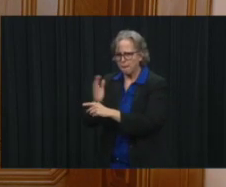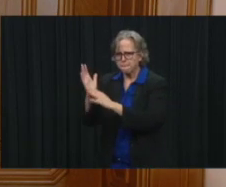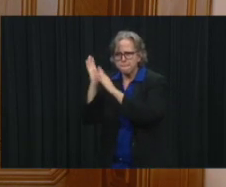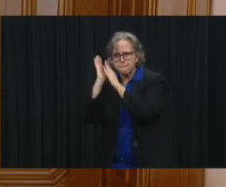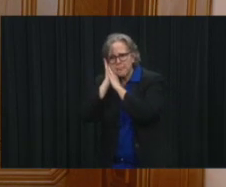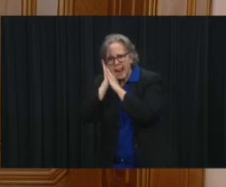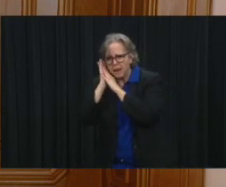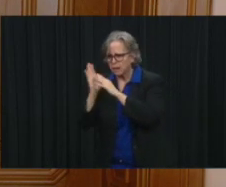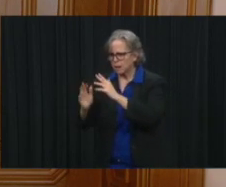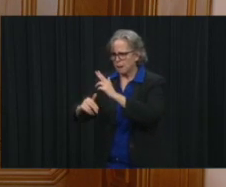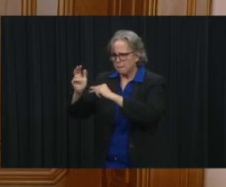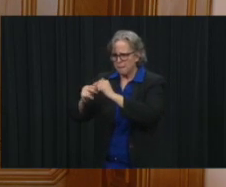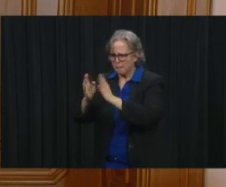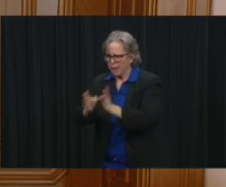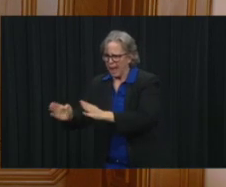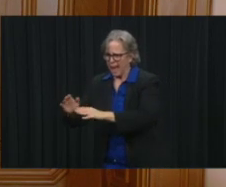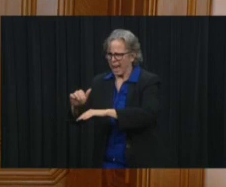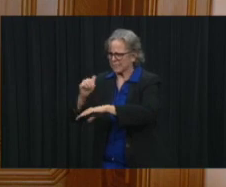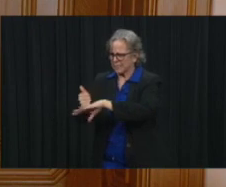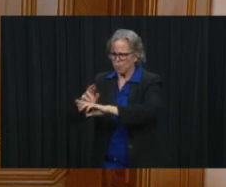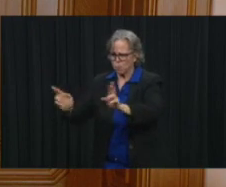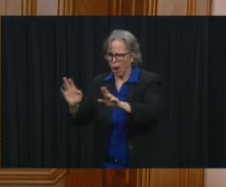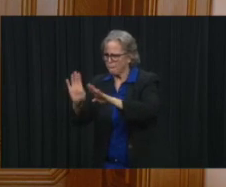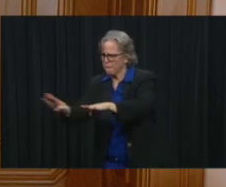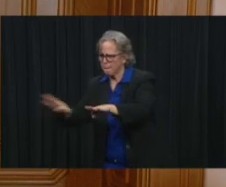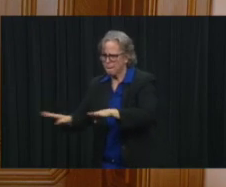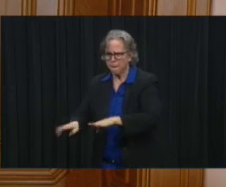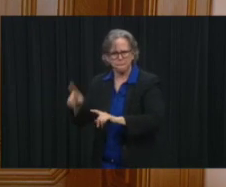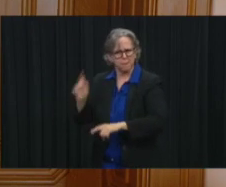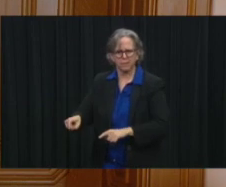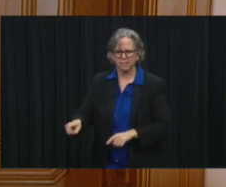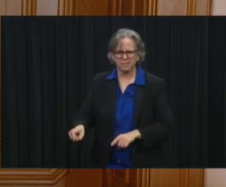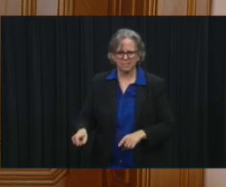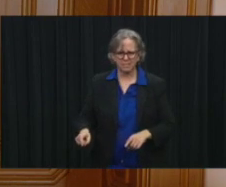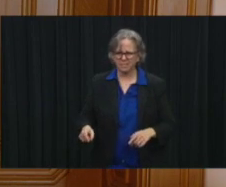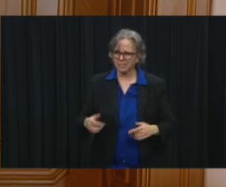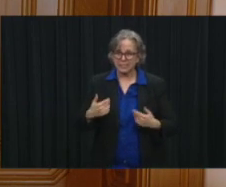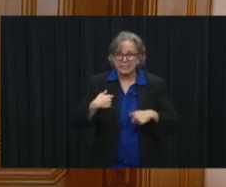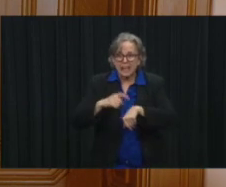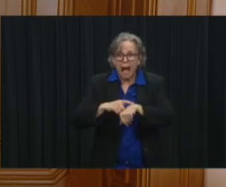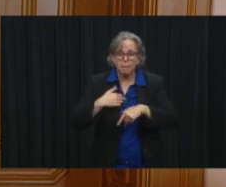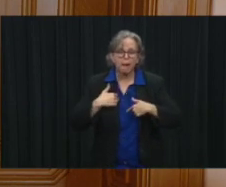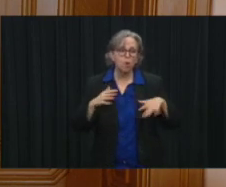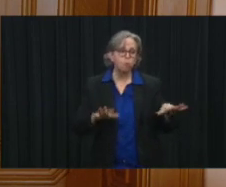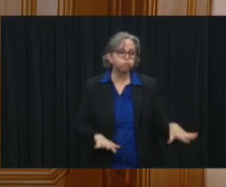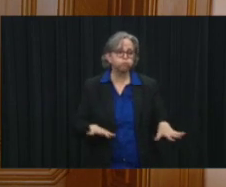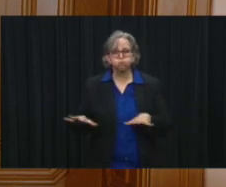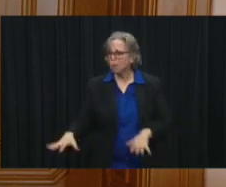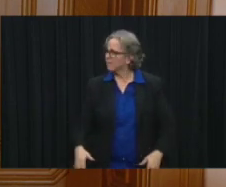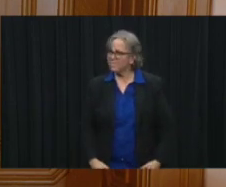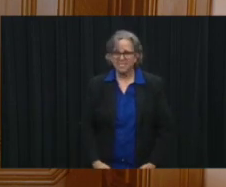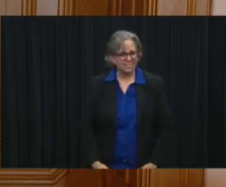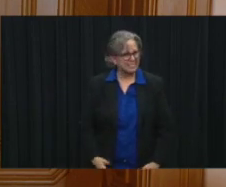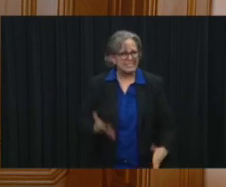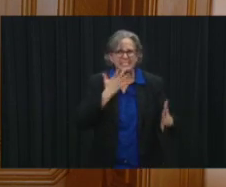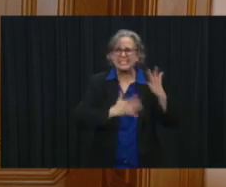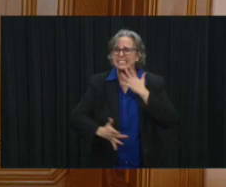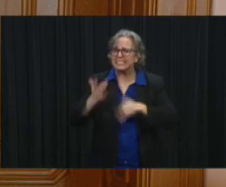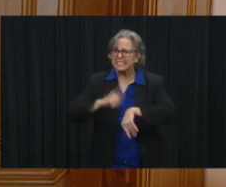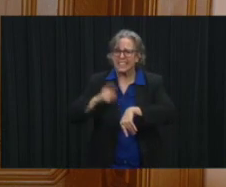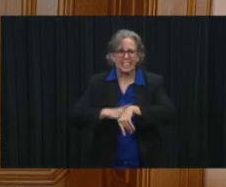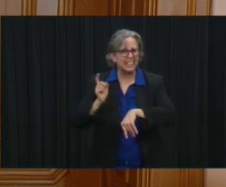quickly. We do not have a lot of time. As I said, the projection is we start really getting slammed in 2